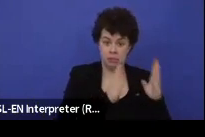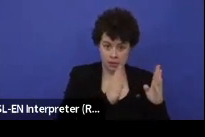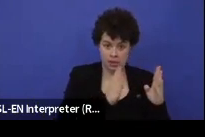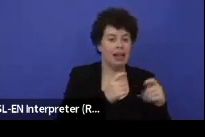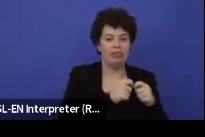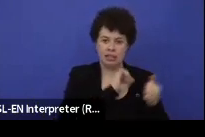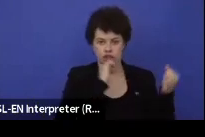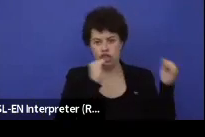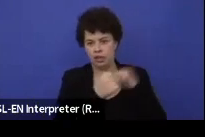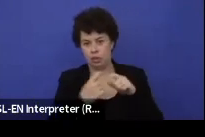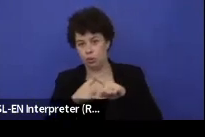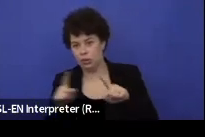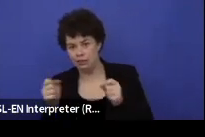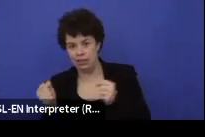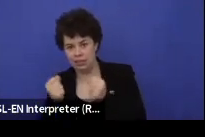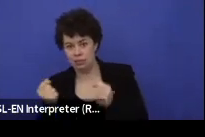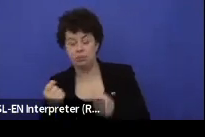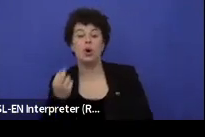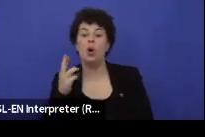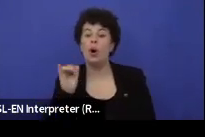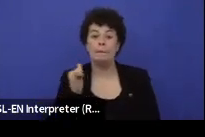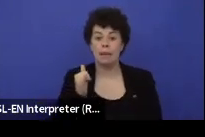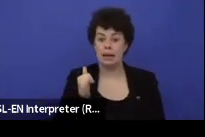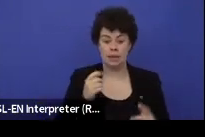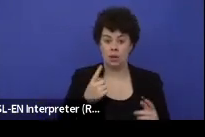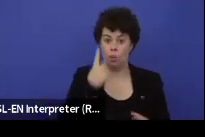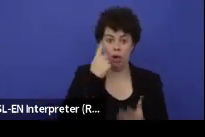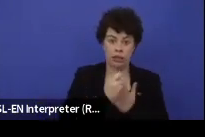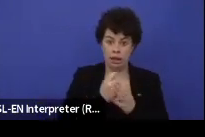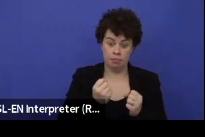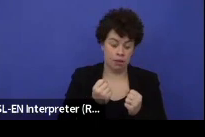They might experience a lot of symptoms at the same time.